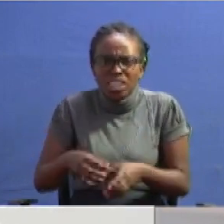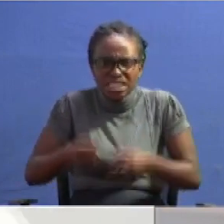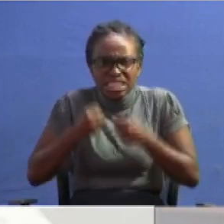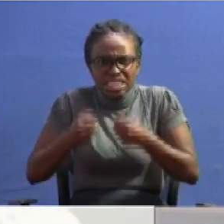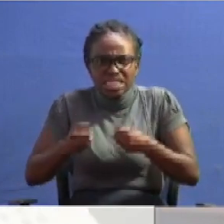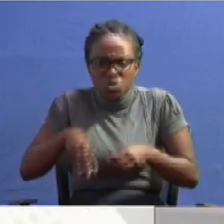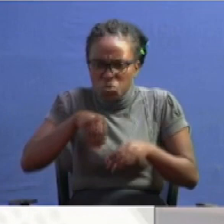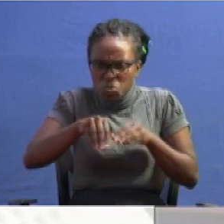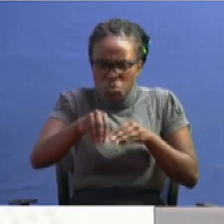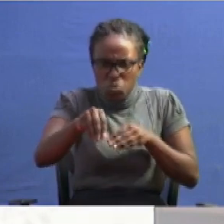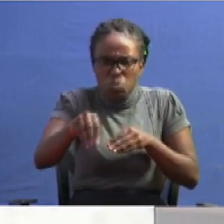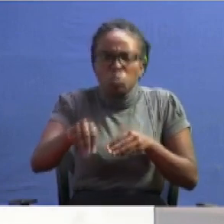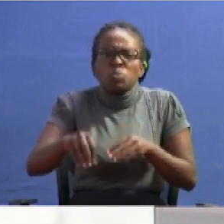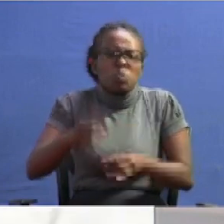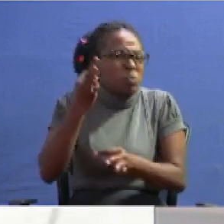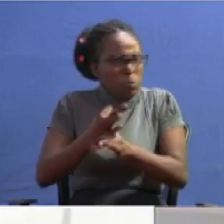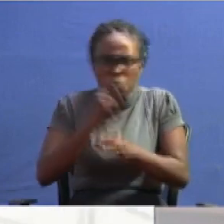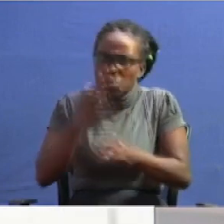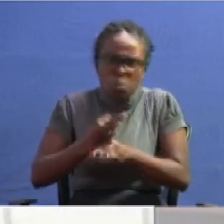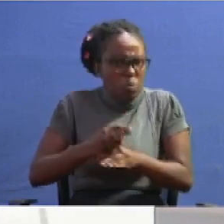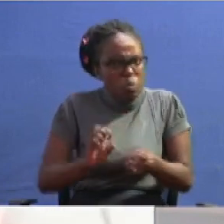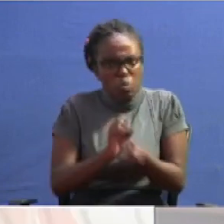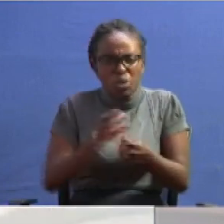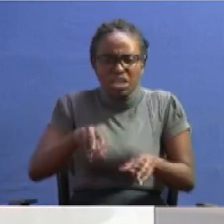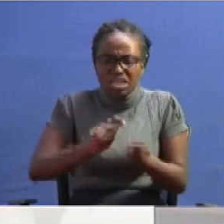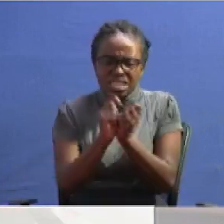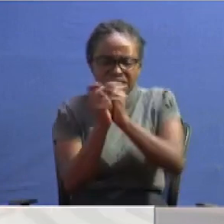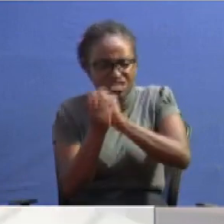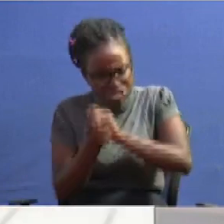fertilizer scandal took another twist, and as Brenda Nyongesa